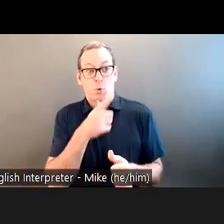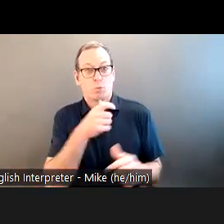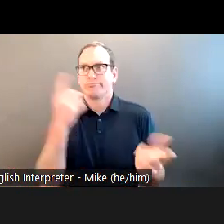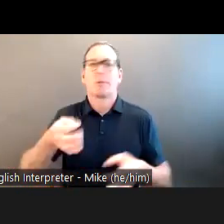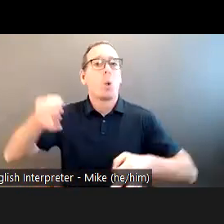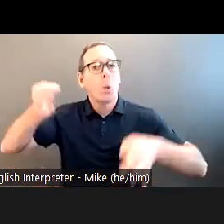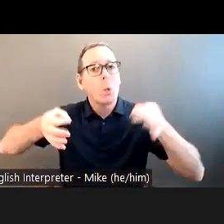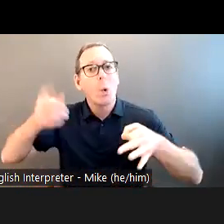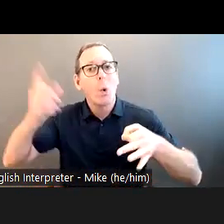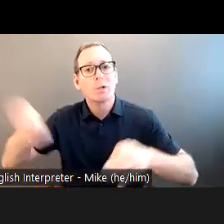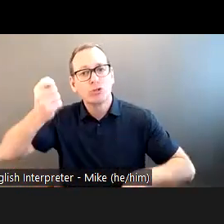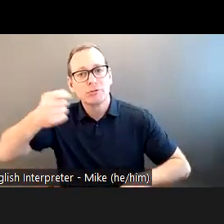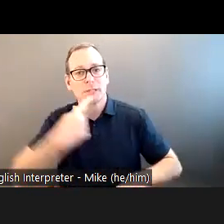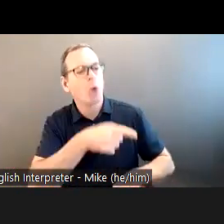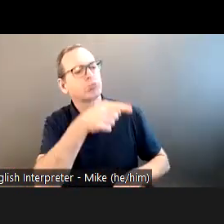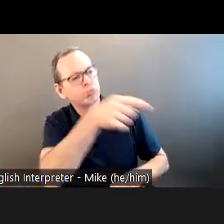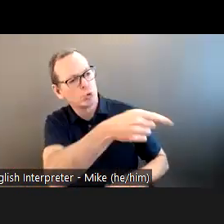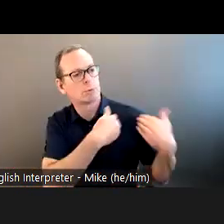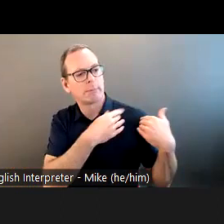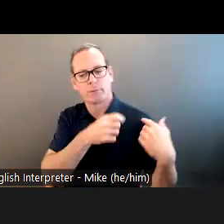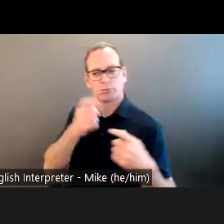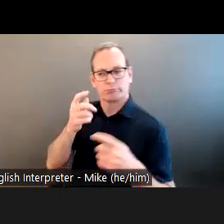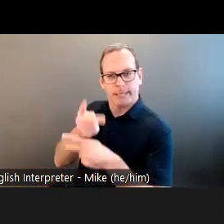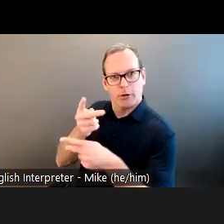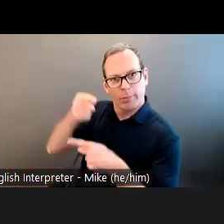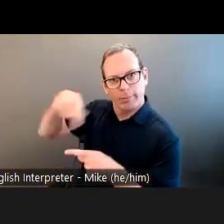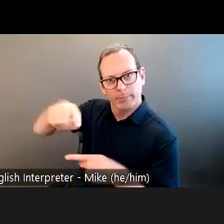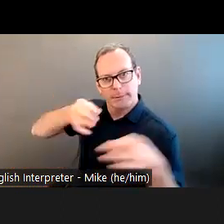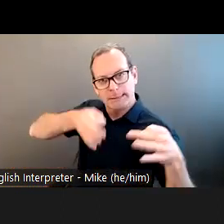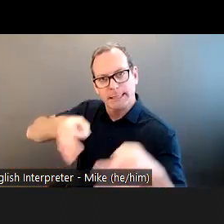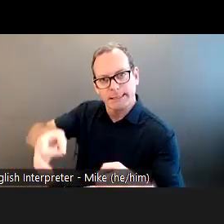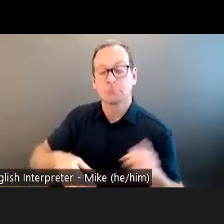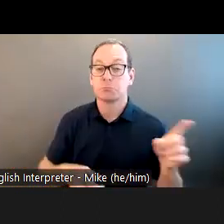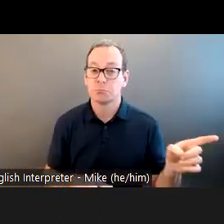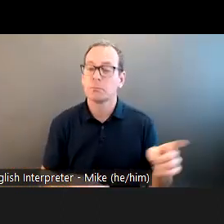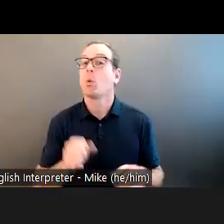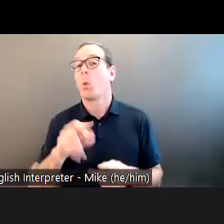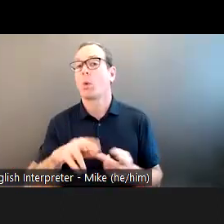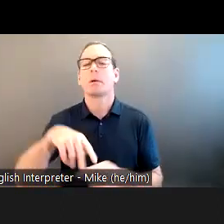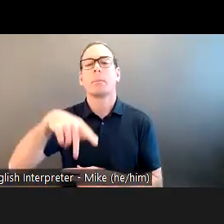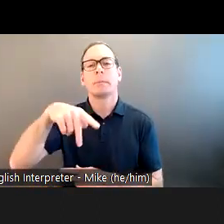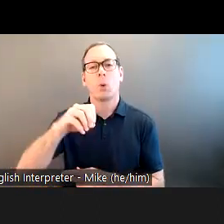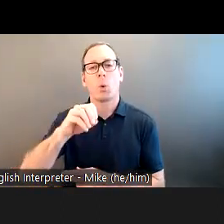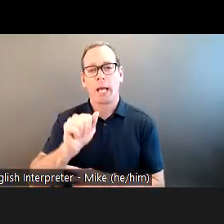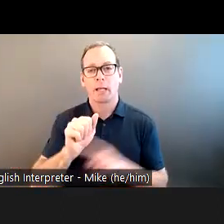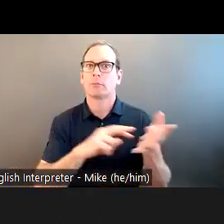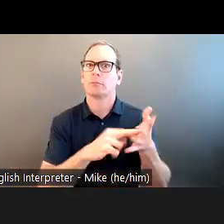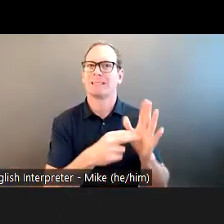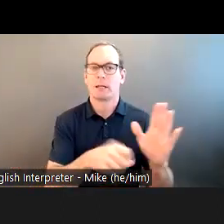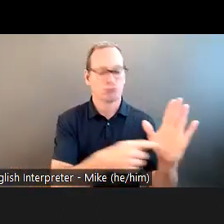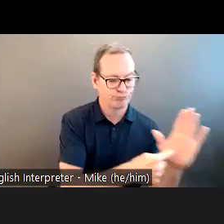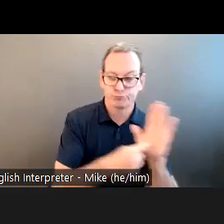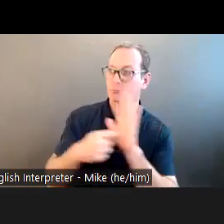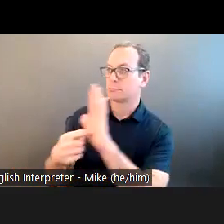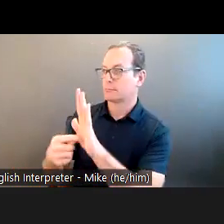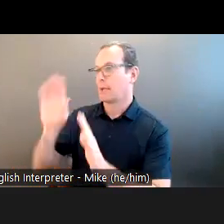got a court order, or they're your attorney, and so they have the physical power of attorney document to show to the doctors. If